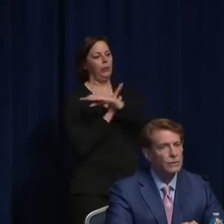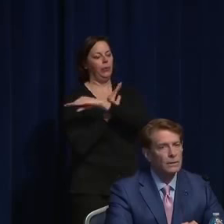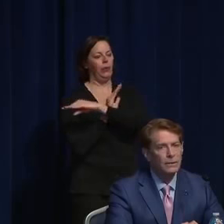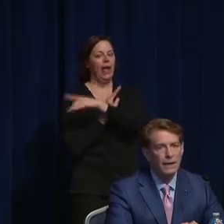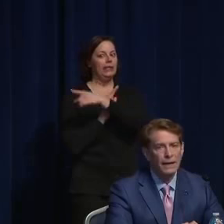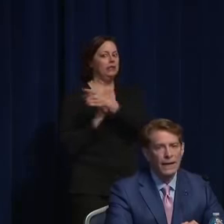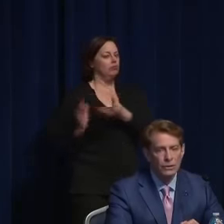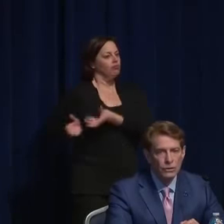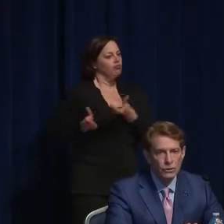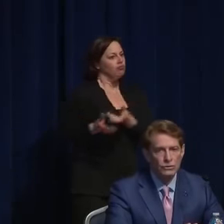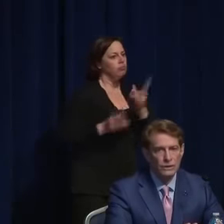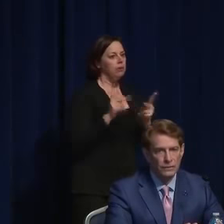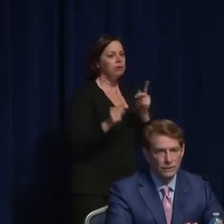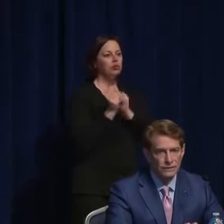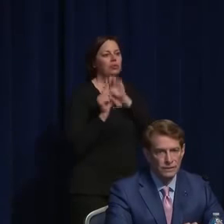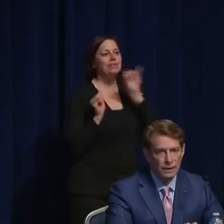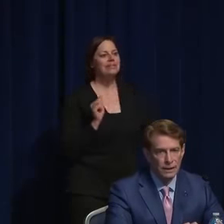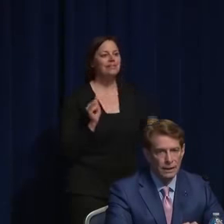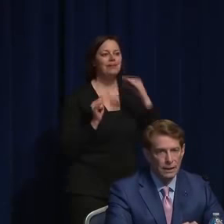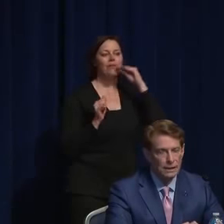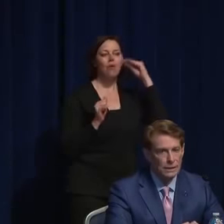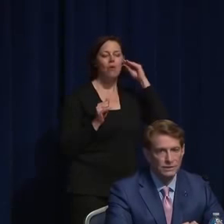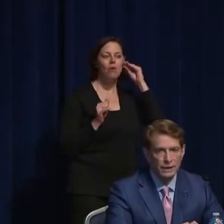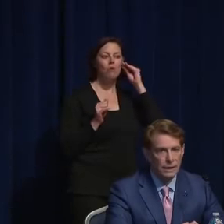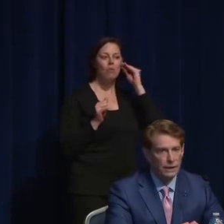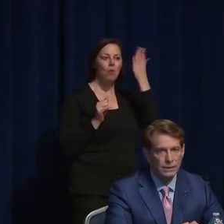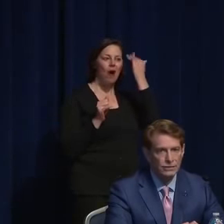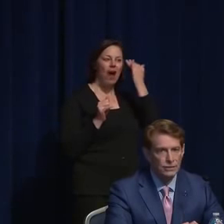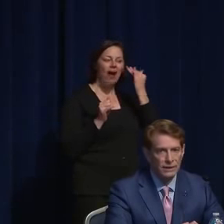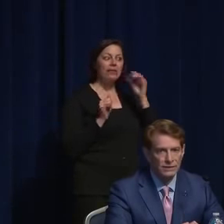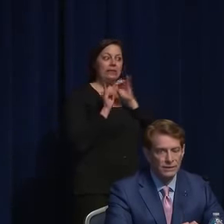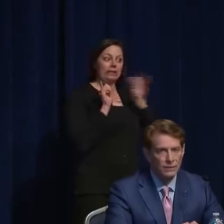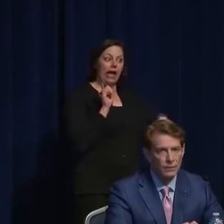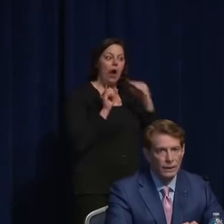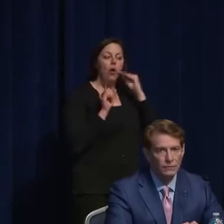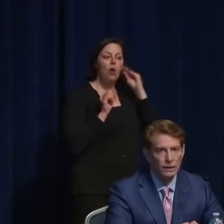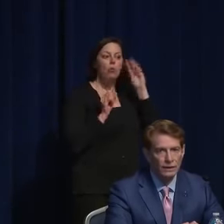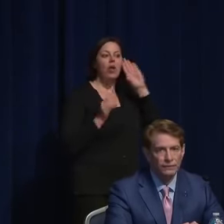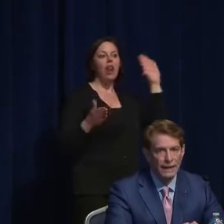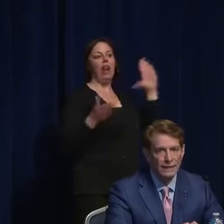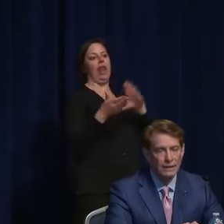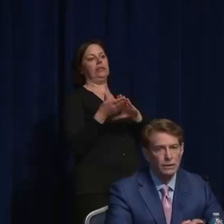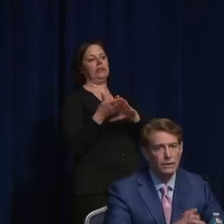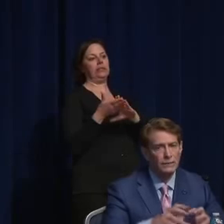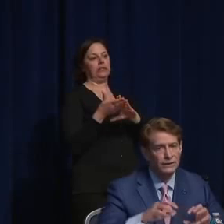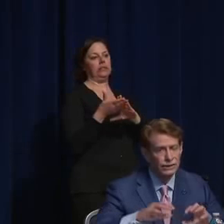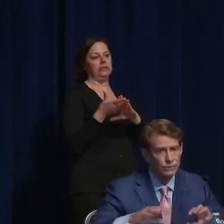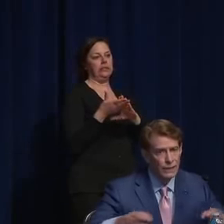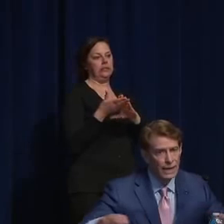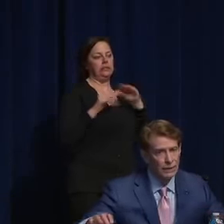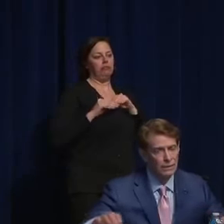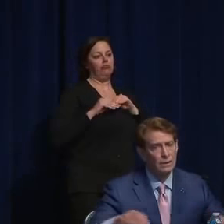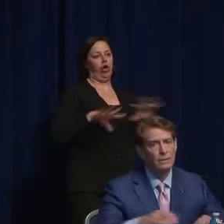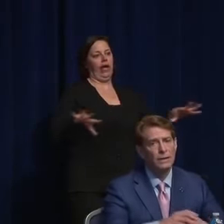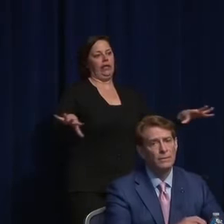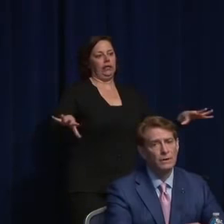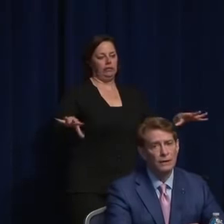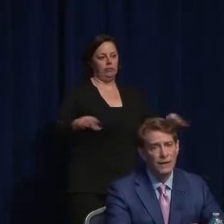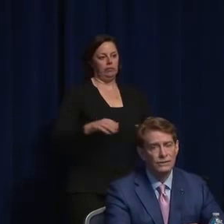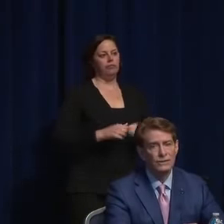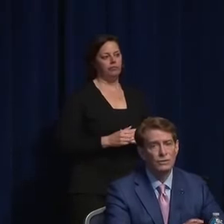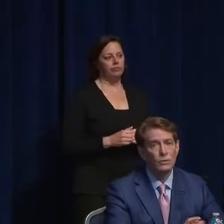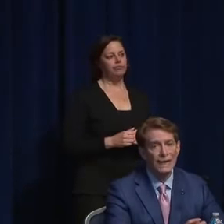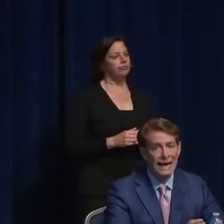That's going to make a huge difference in this crisis. If we can really flatten that curve and spread out the number